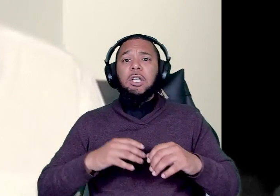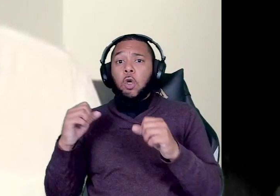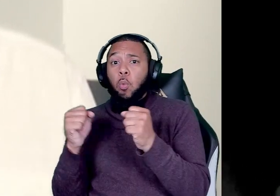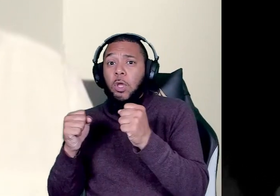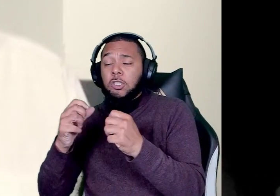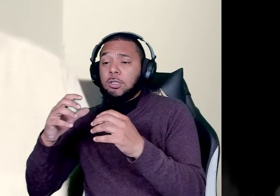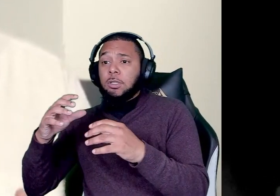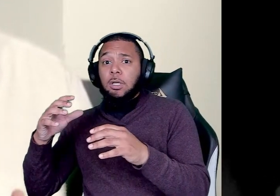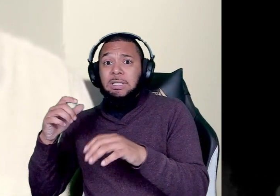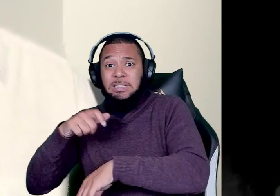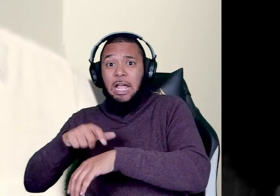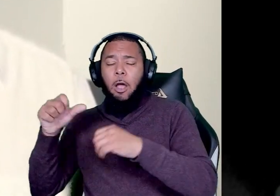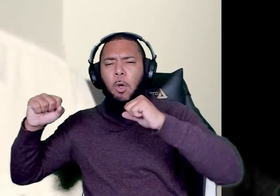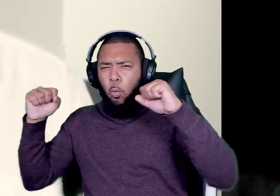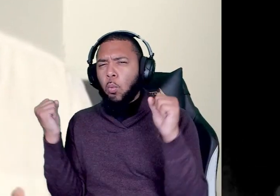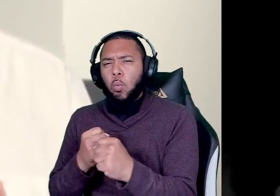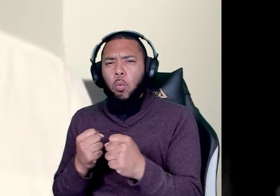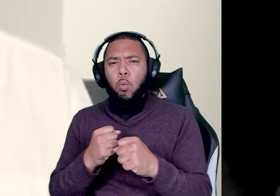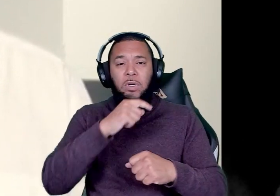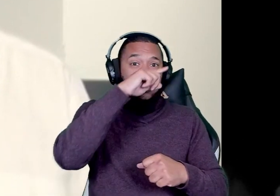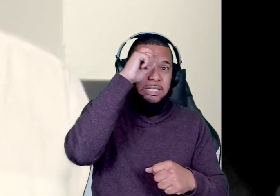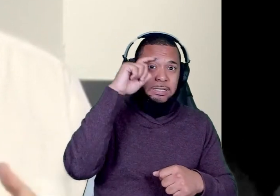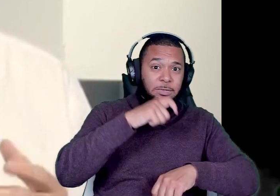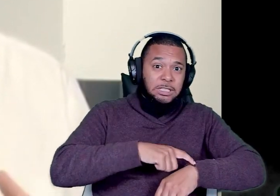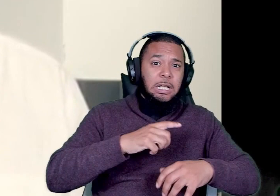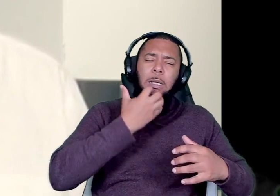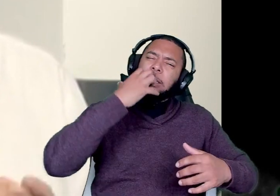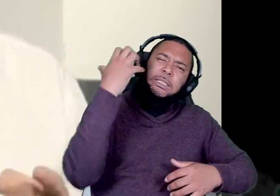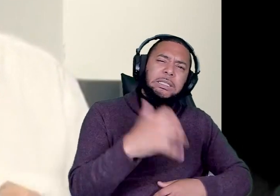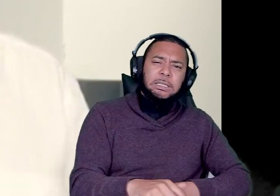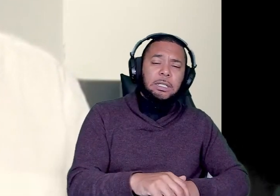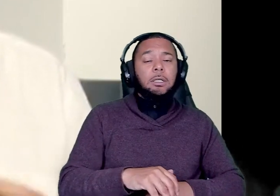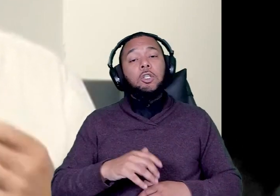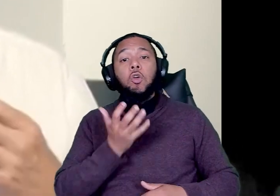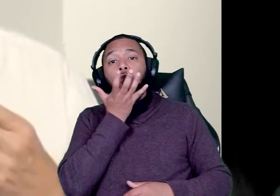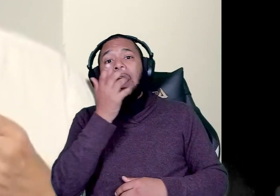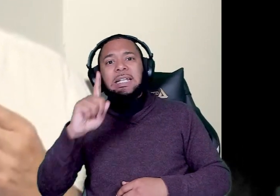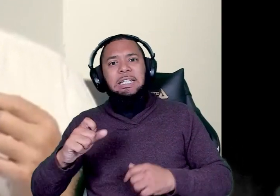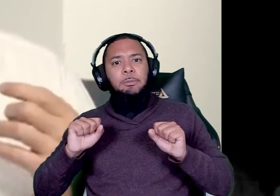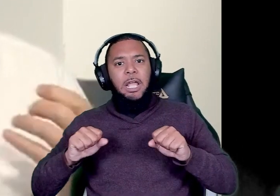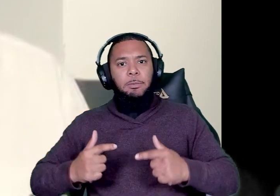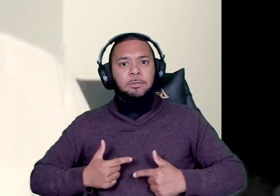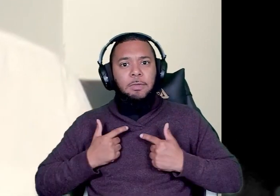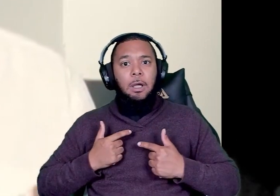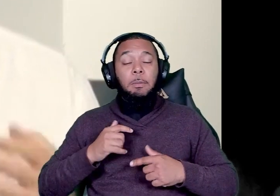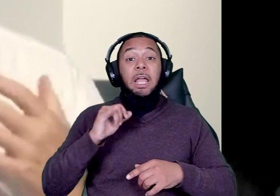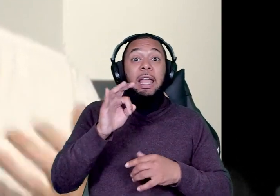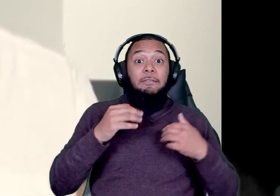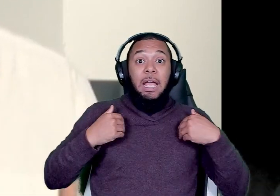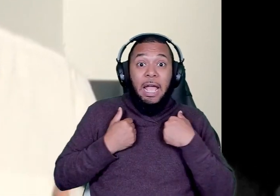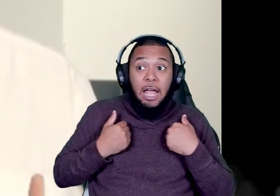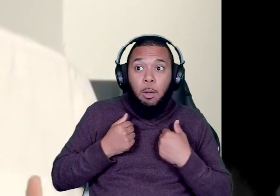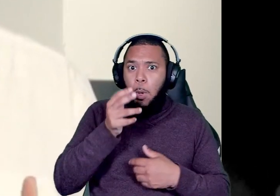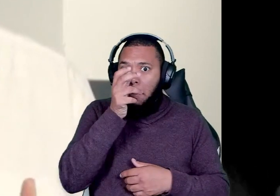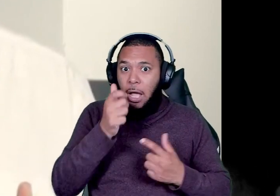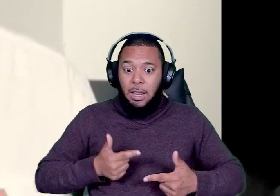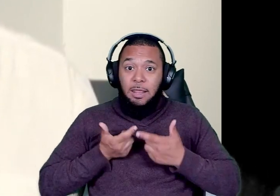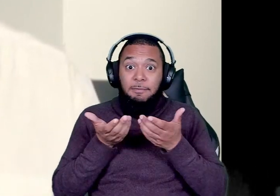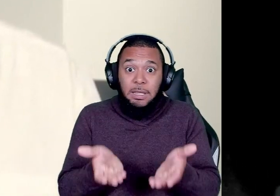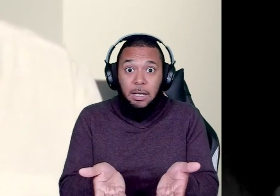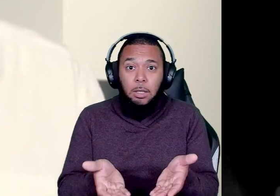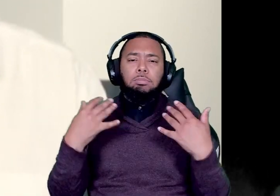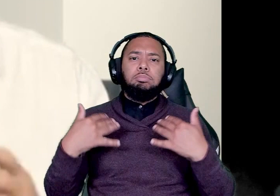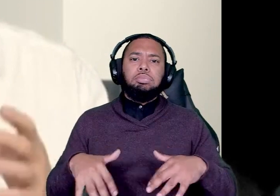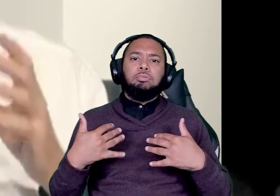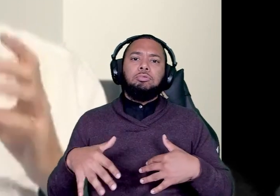summer. Grasses have to be able to survive those extremes, and if you're going to be an animal or an insect that lives off of those grasses, you're